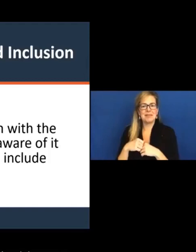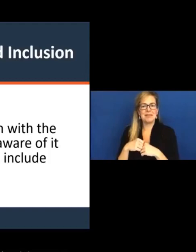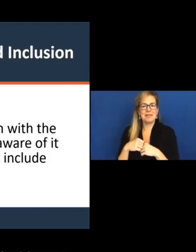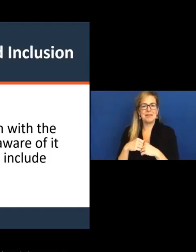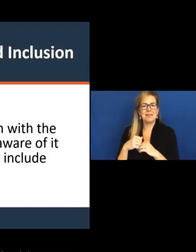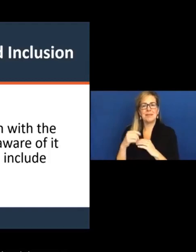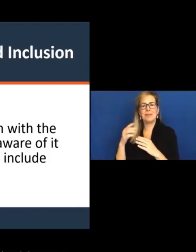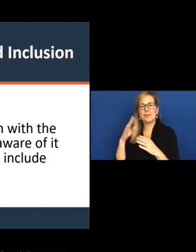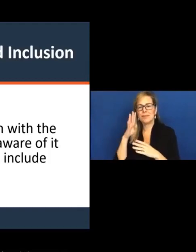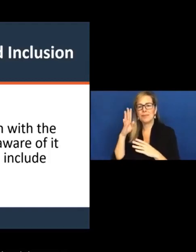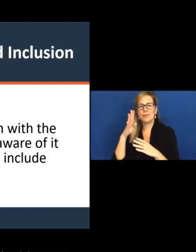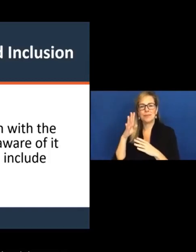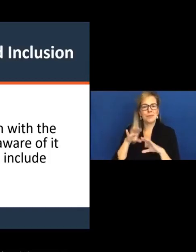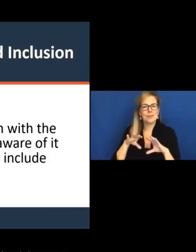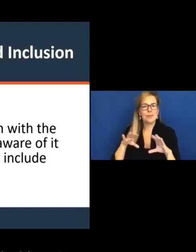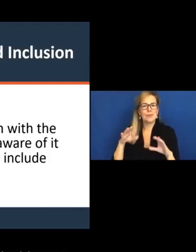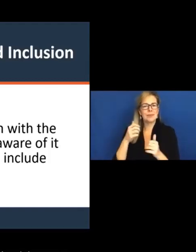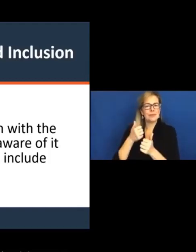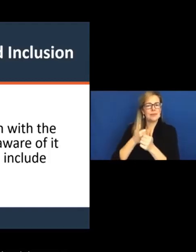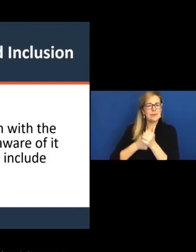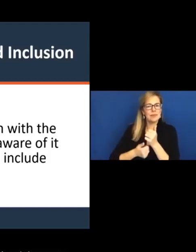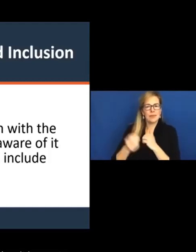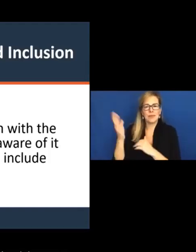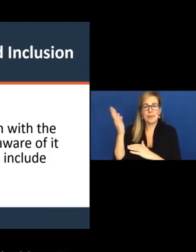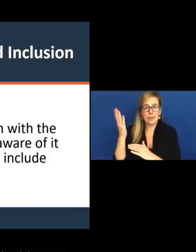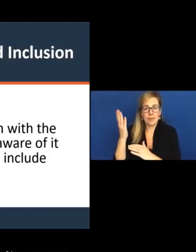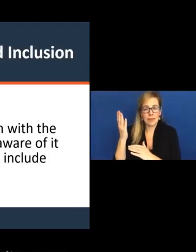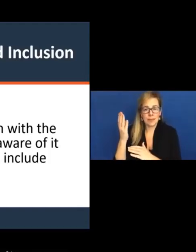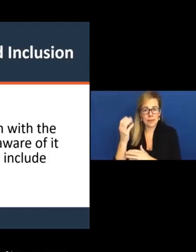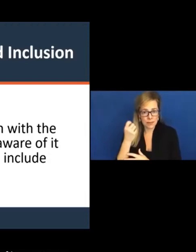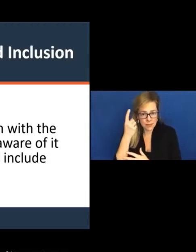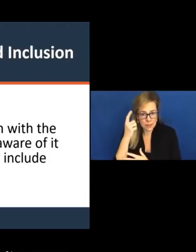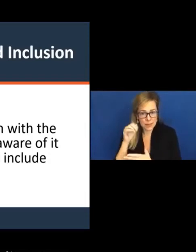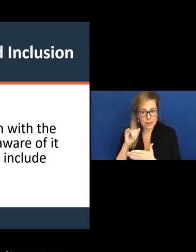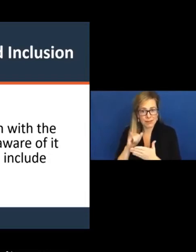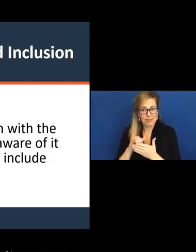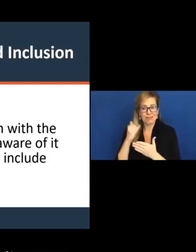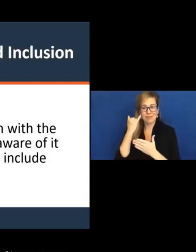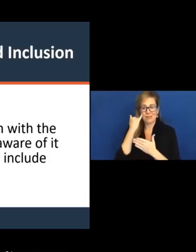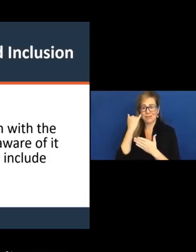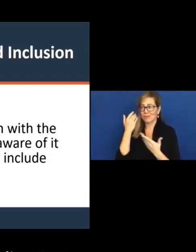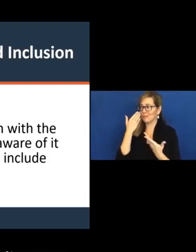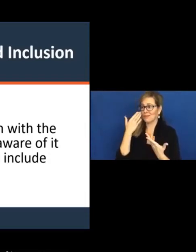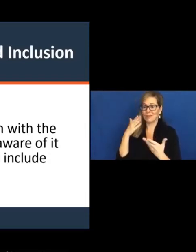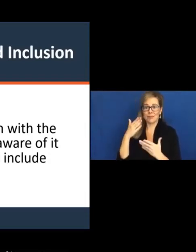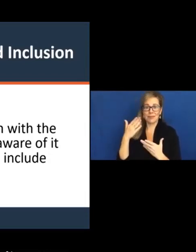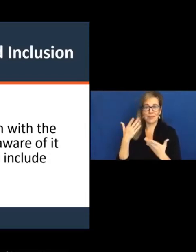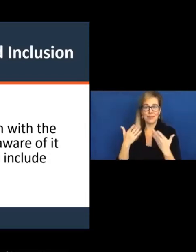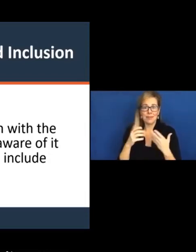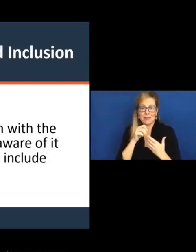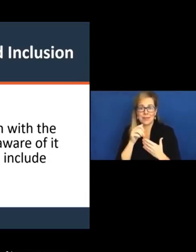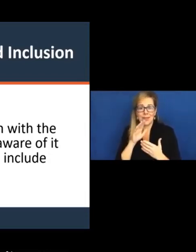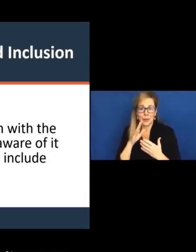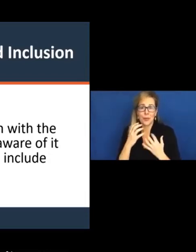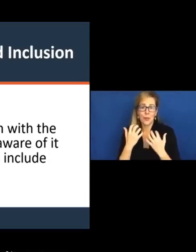perform every presentation with the understanding that whether you are aware of it or not, your